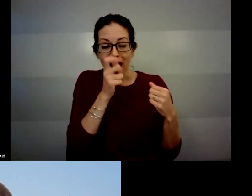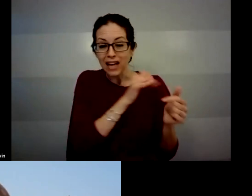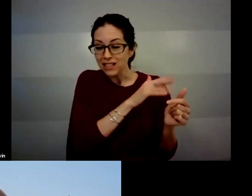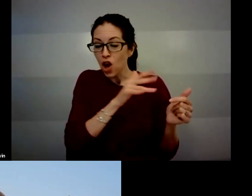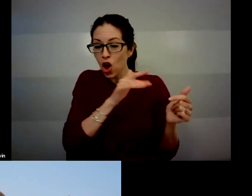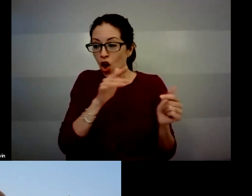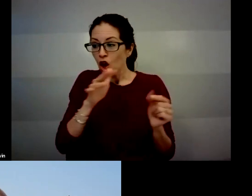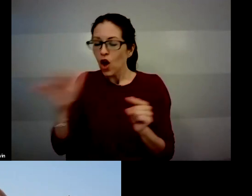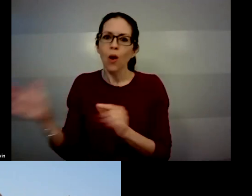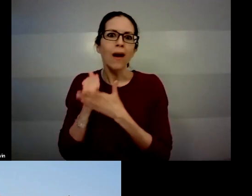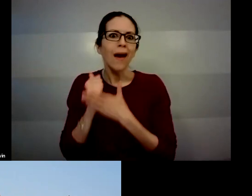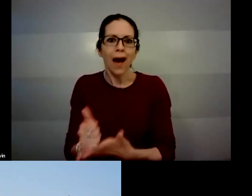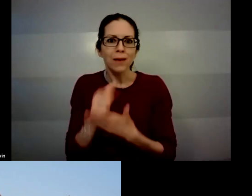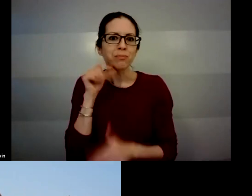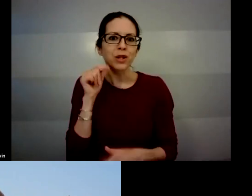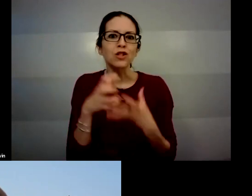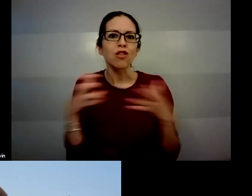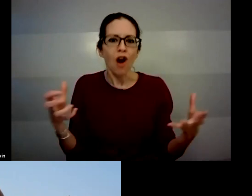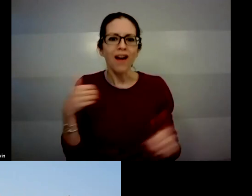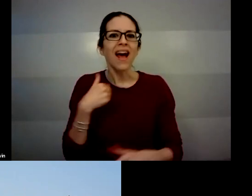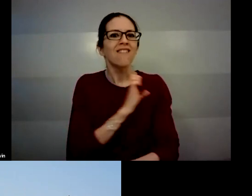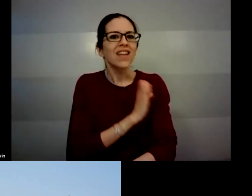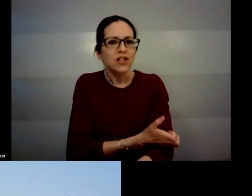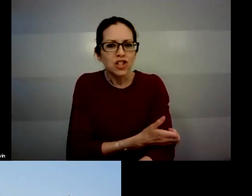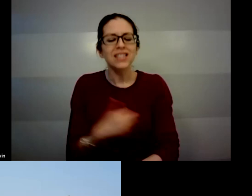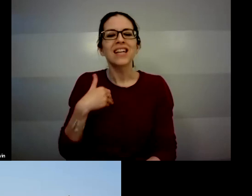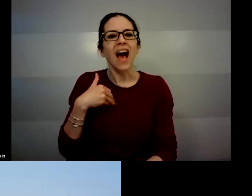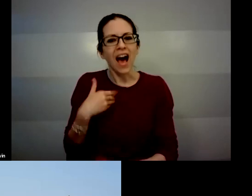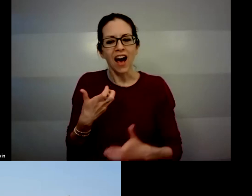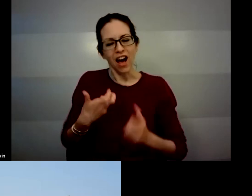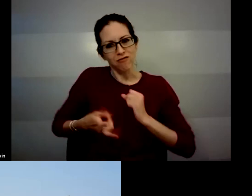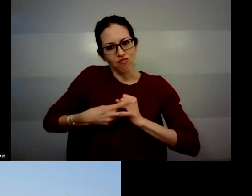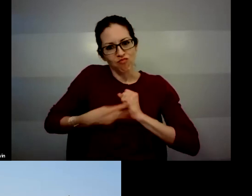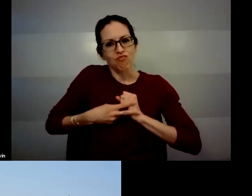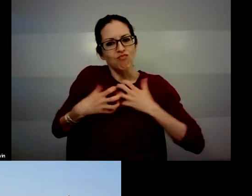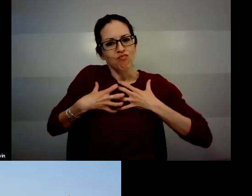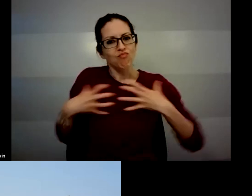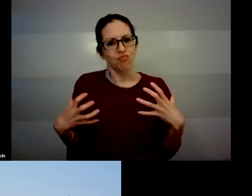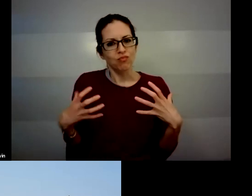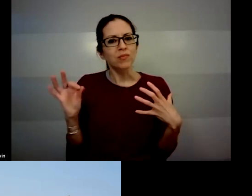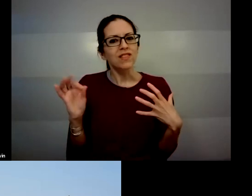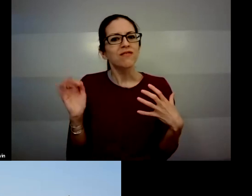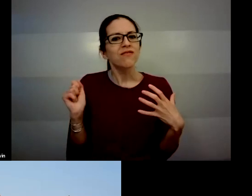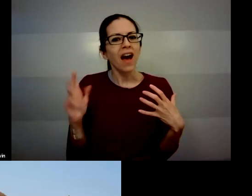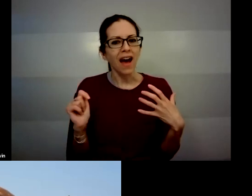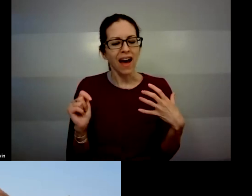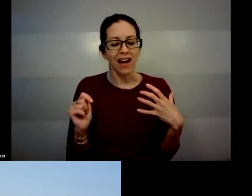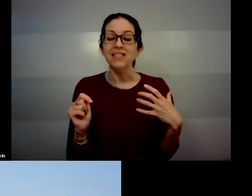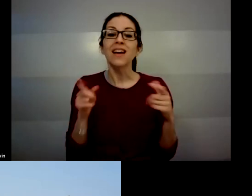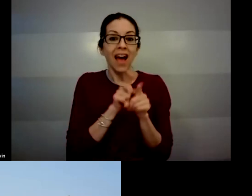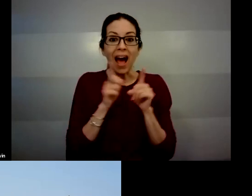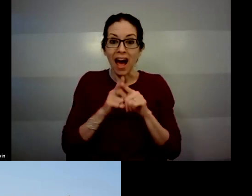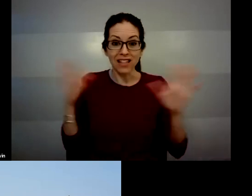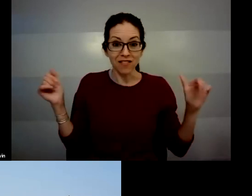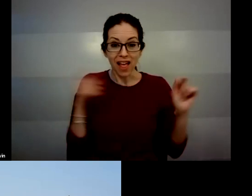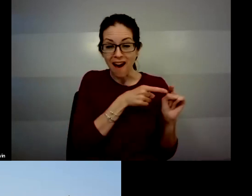those forests helps these migratory birds put on enough fat that they can, that's their fuel. And they burn that fat as they cross the